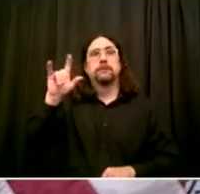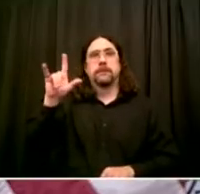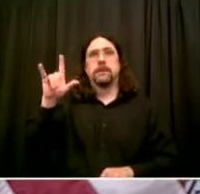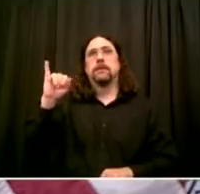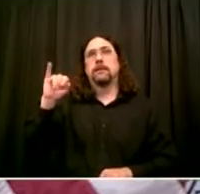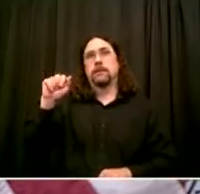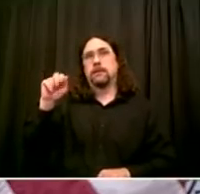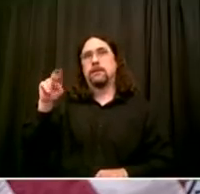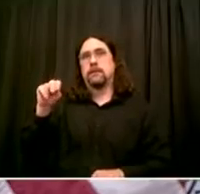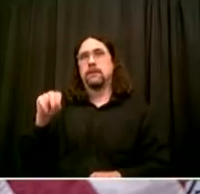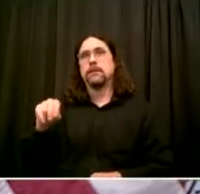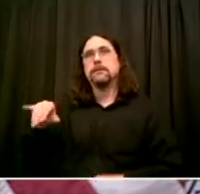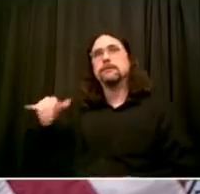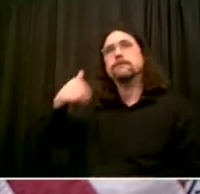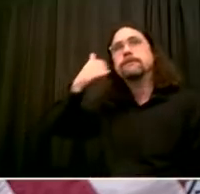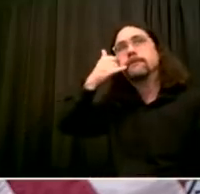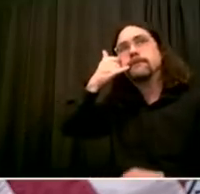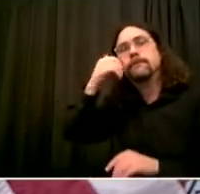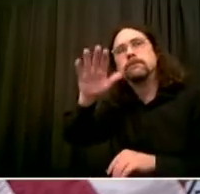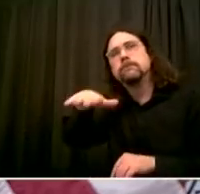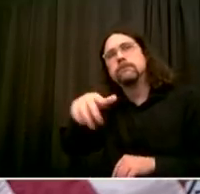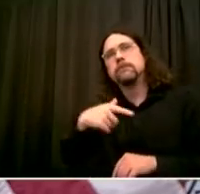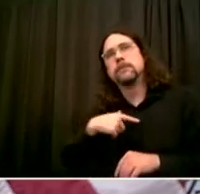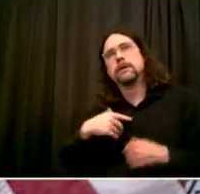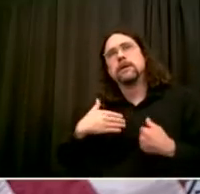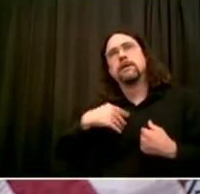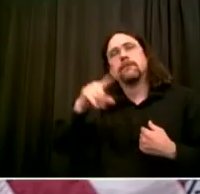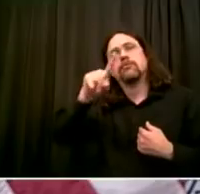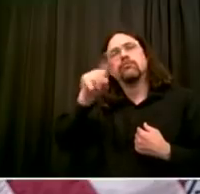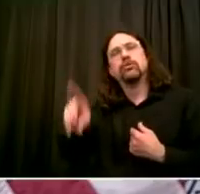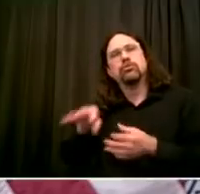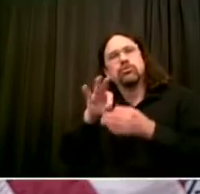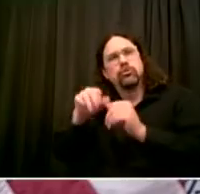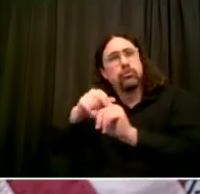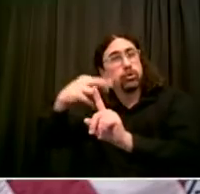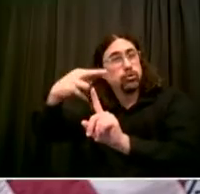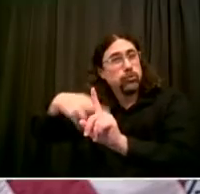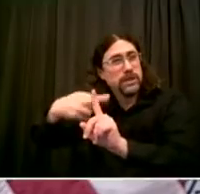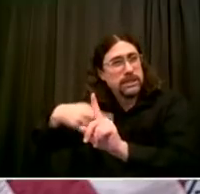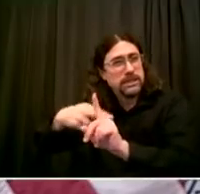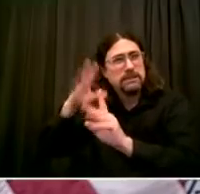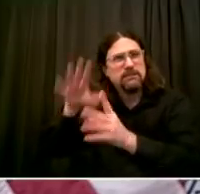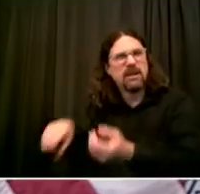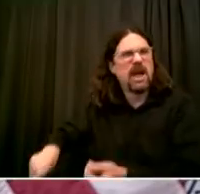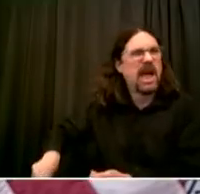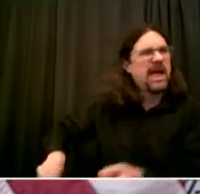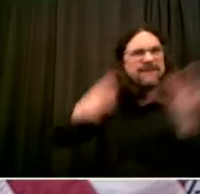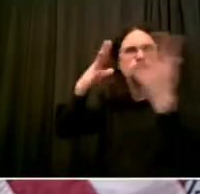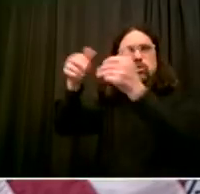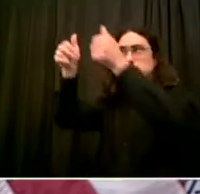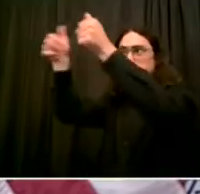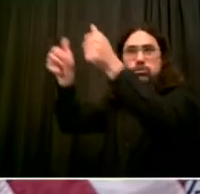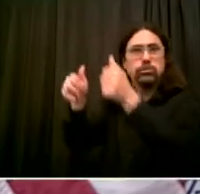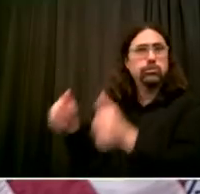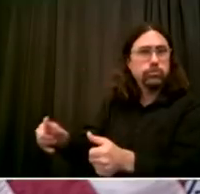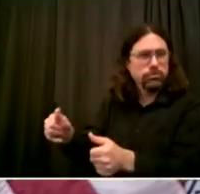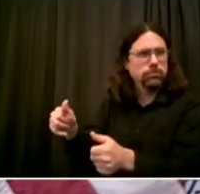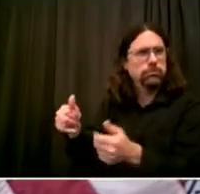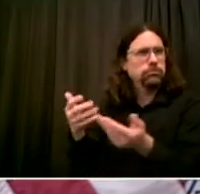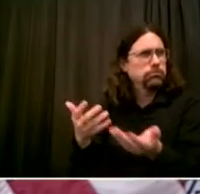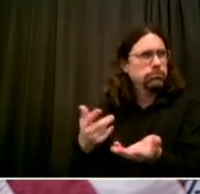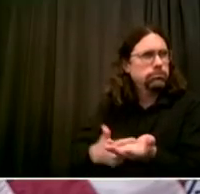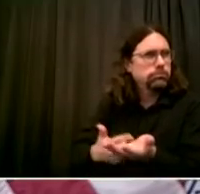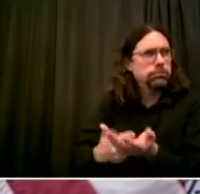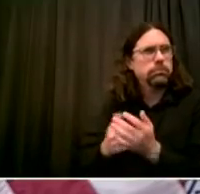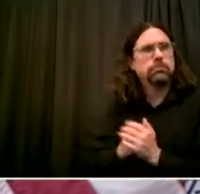your preferences very clear, but as a practical matter, what can and will the city do,